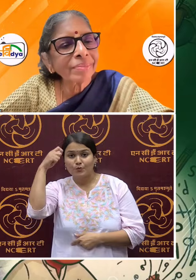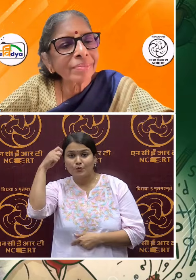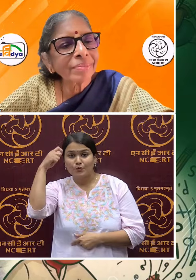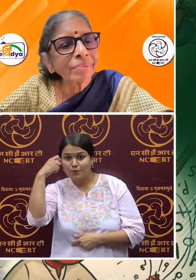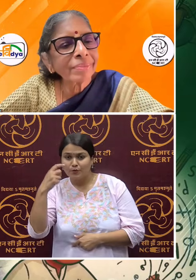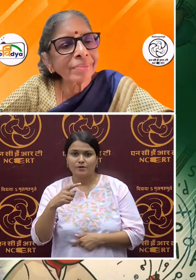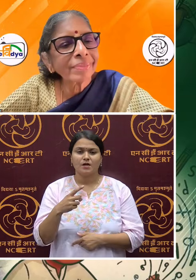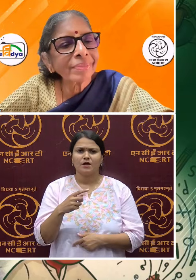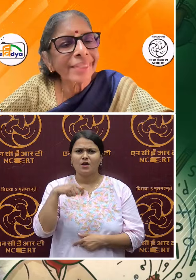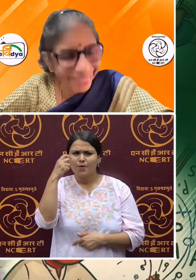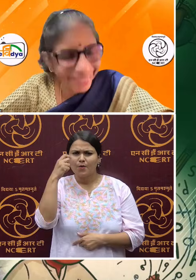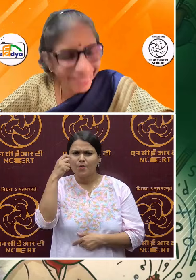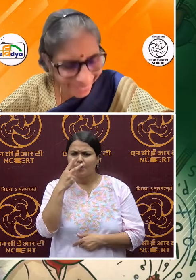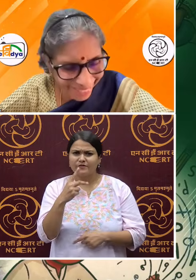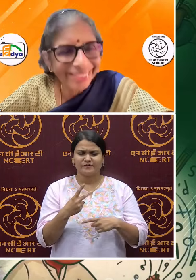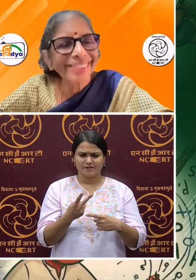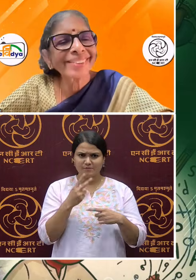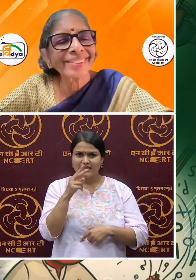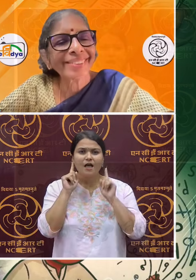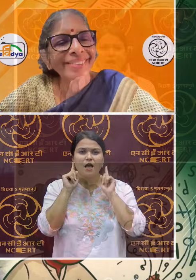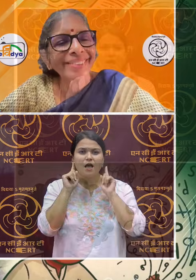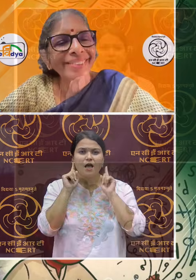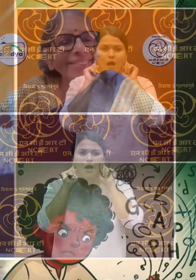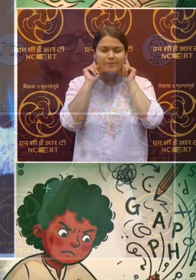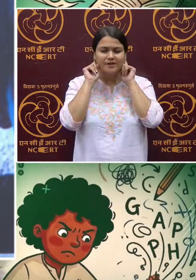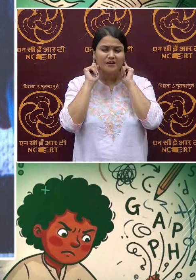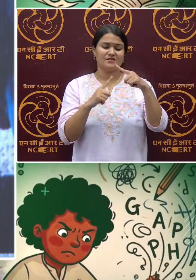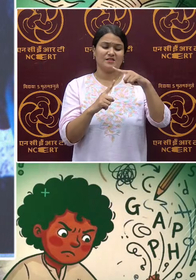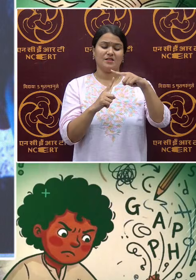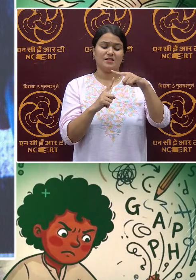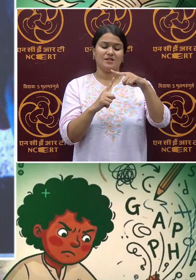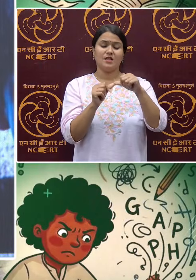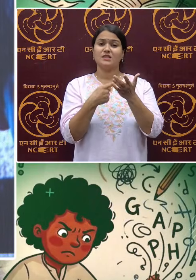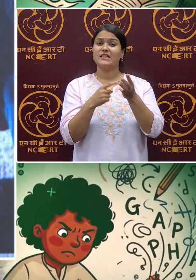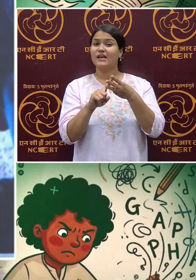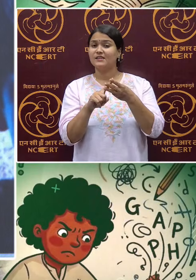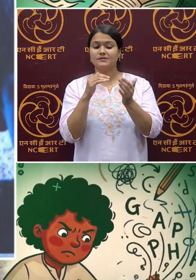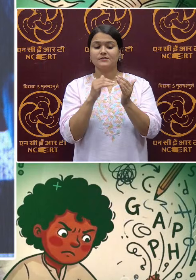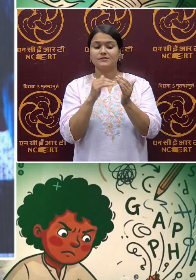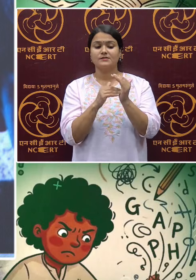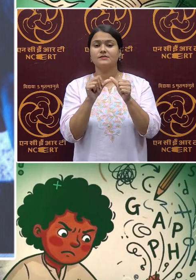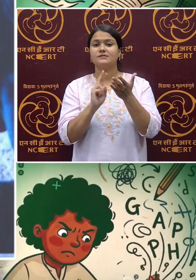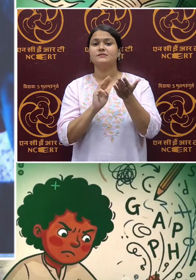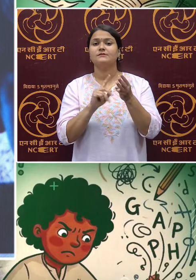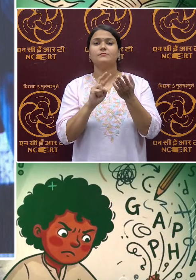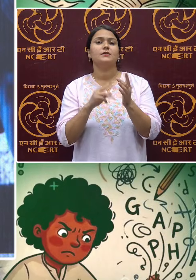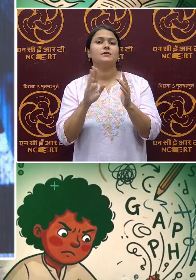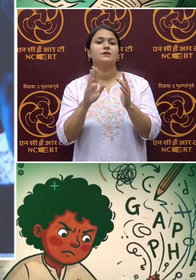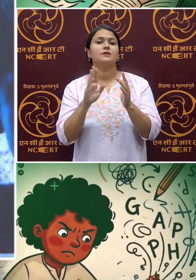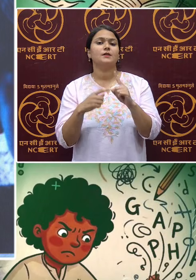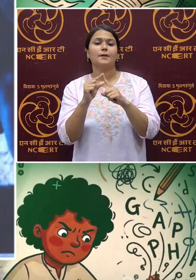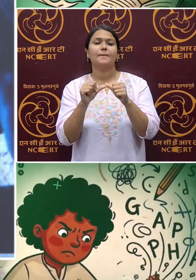good movie, Taare Zameen Par, jiski wajah se people know about dyslexia, and we have just now learned essentially it's more related